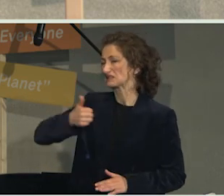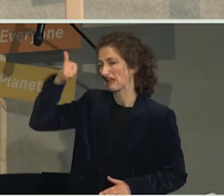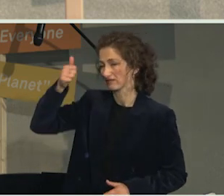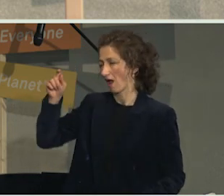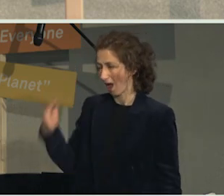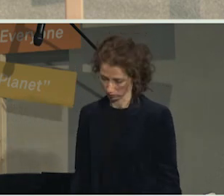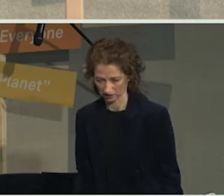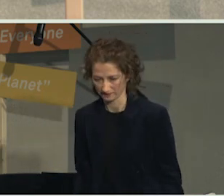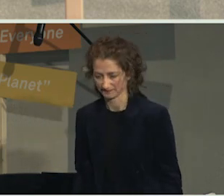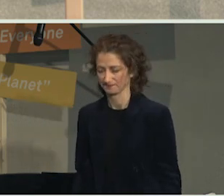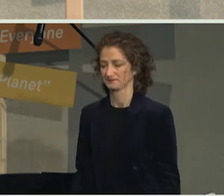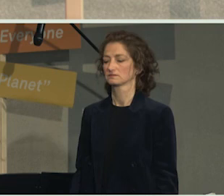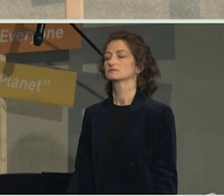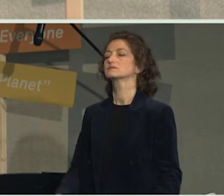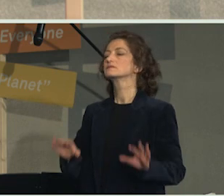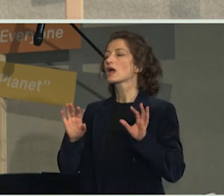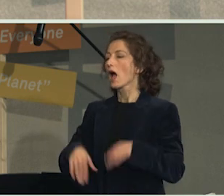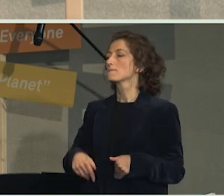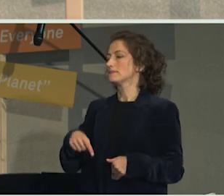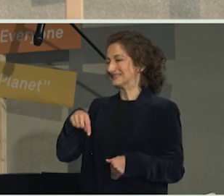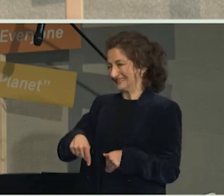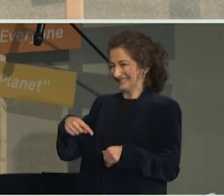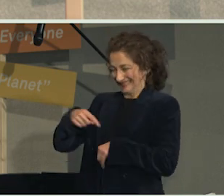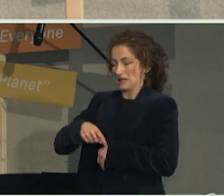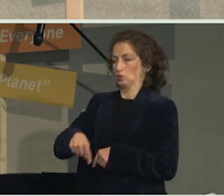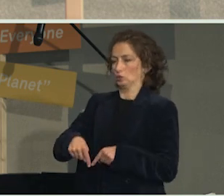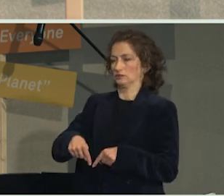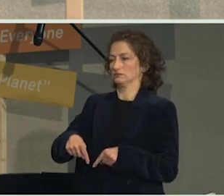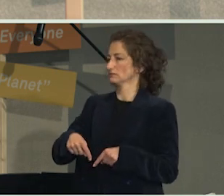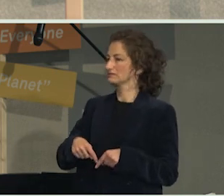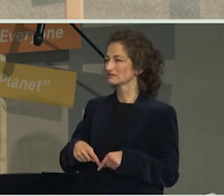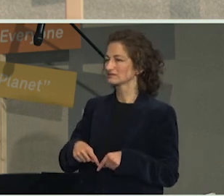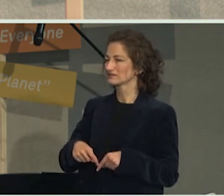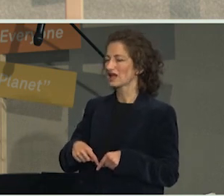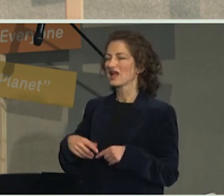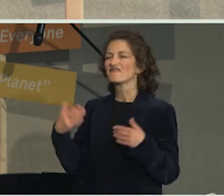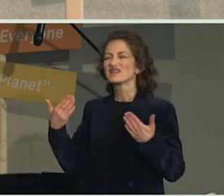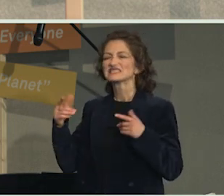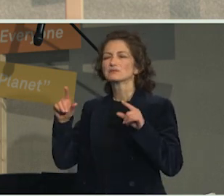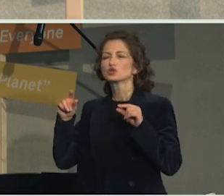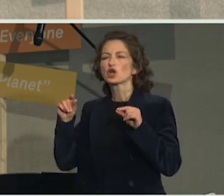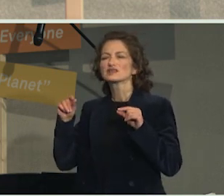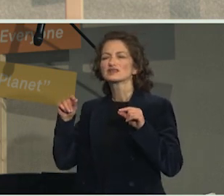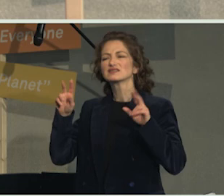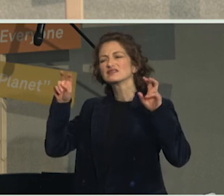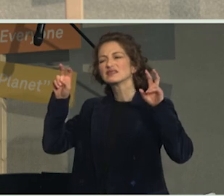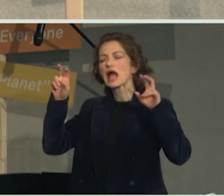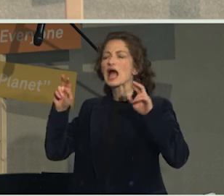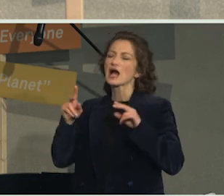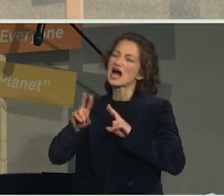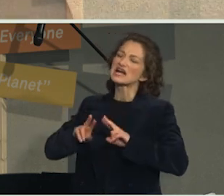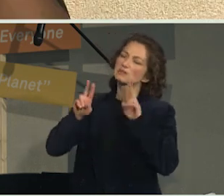on, I determined never to accede to the distorted notion of what respectable racial solidarity